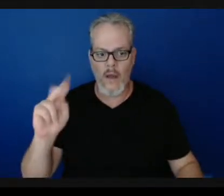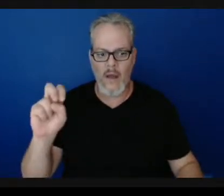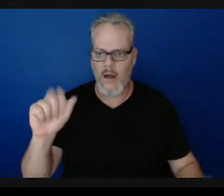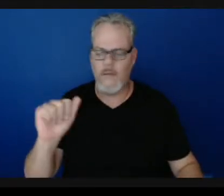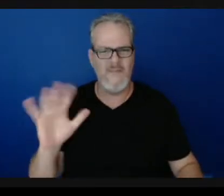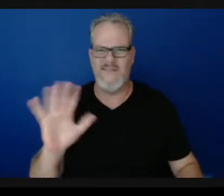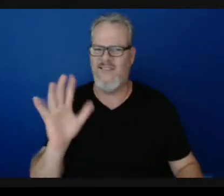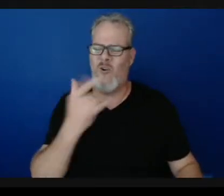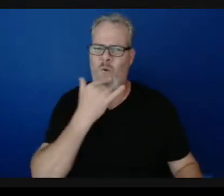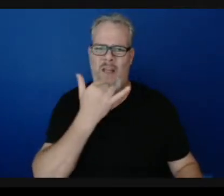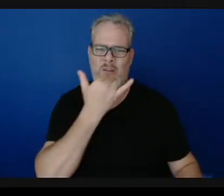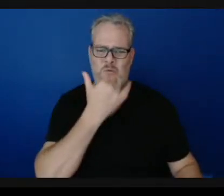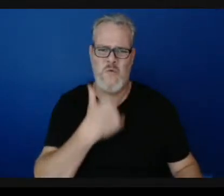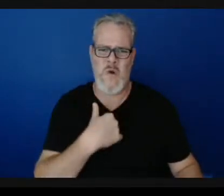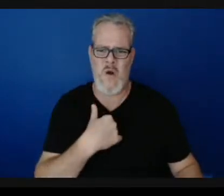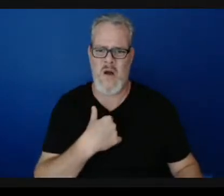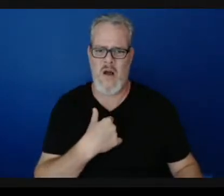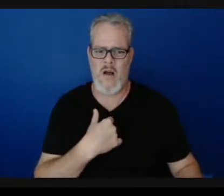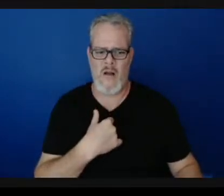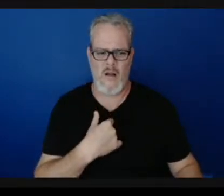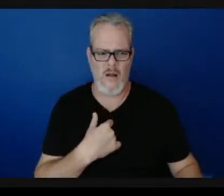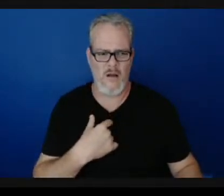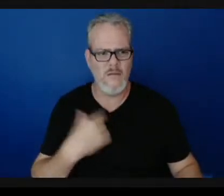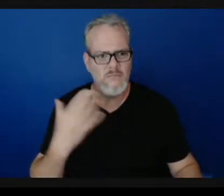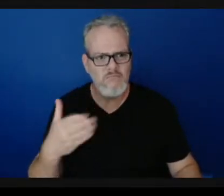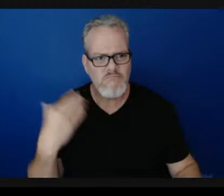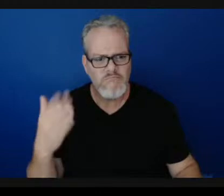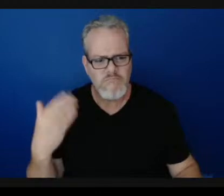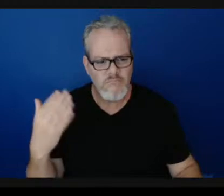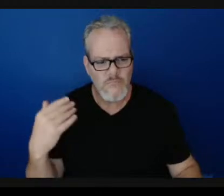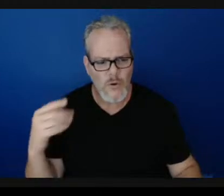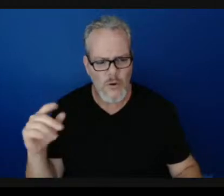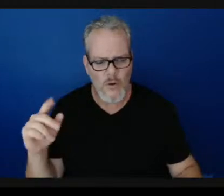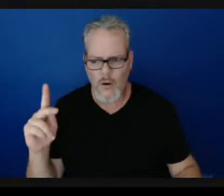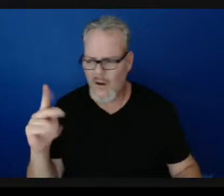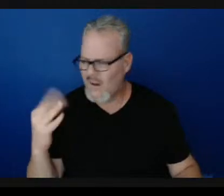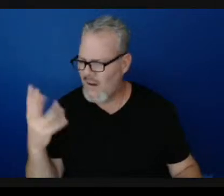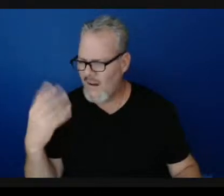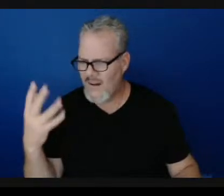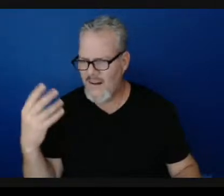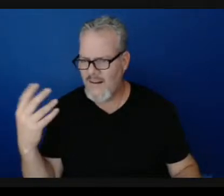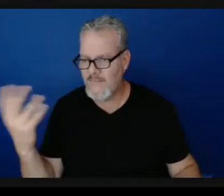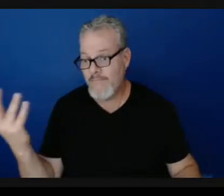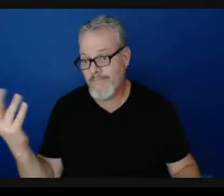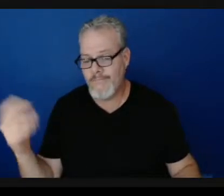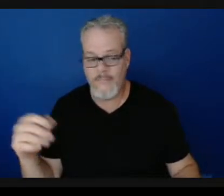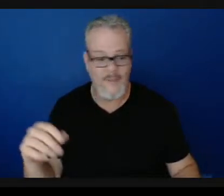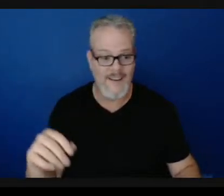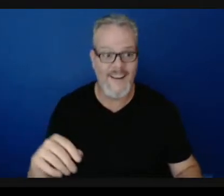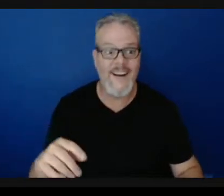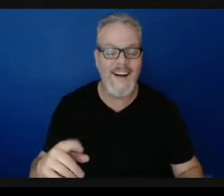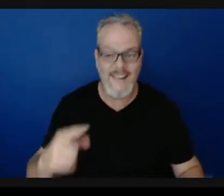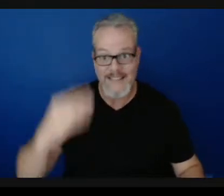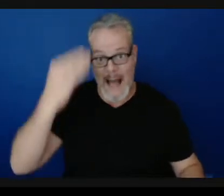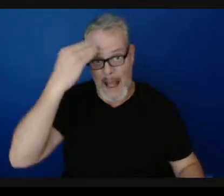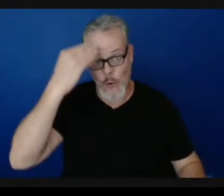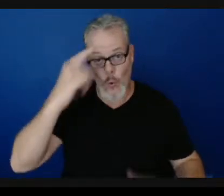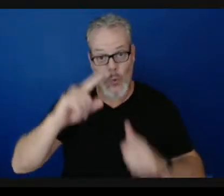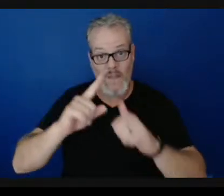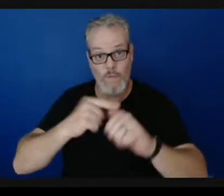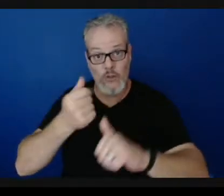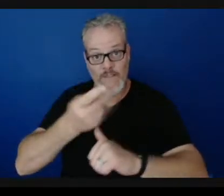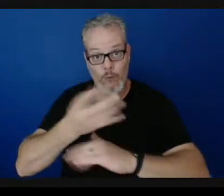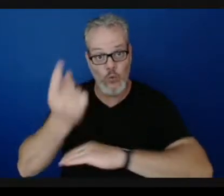wrong. There's the Cool. So I know the Okay. first couple days up there that the wind wasn't